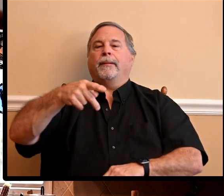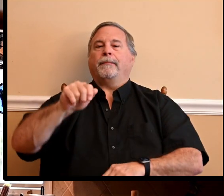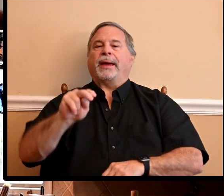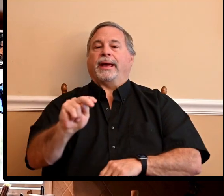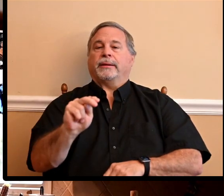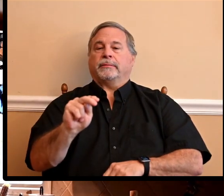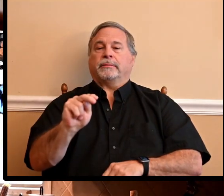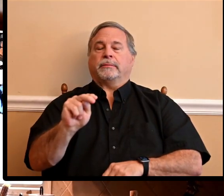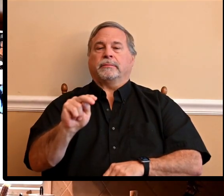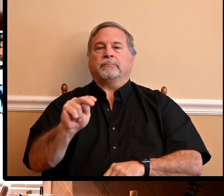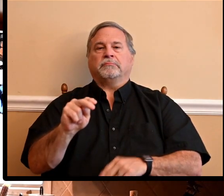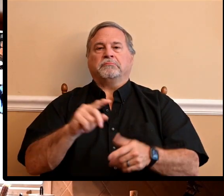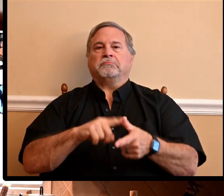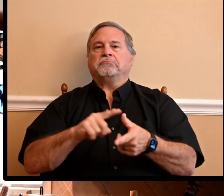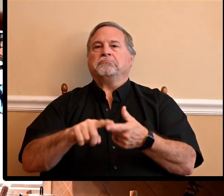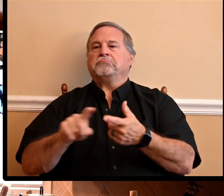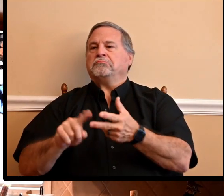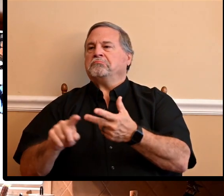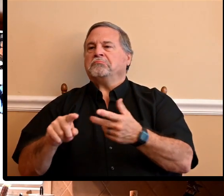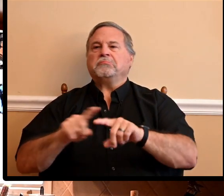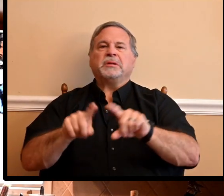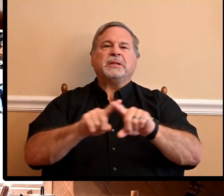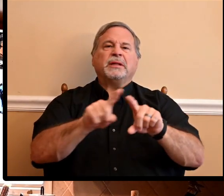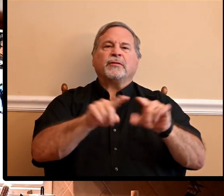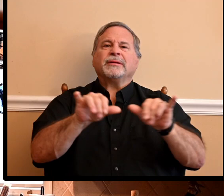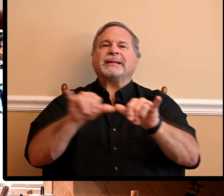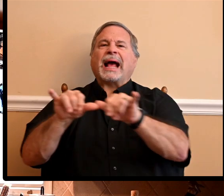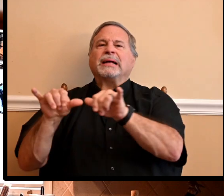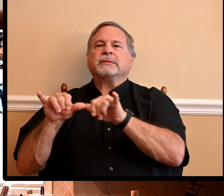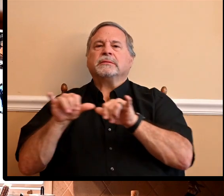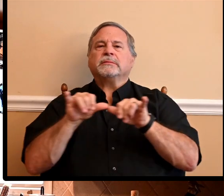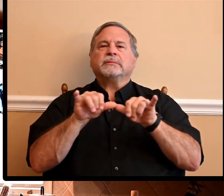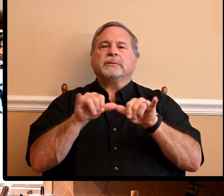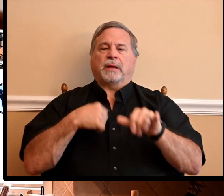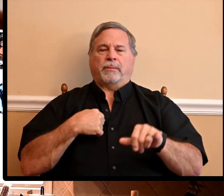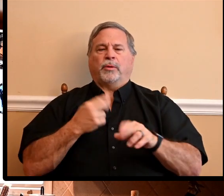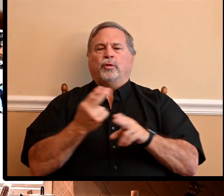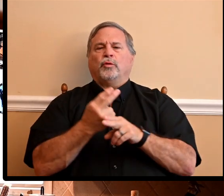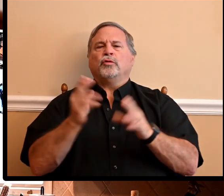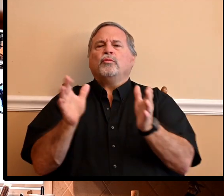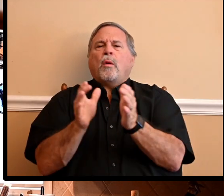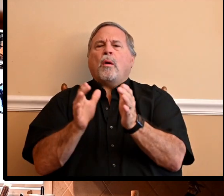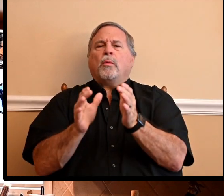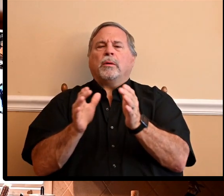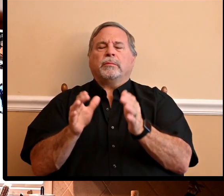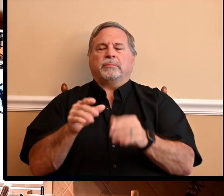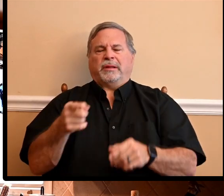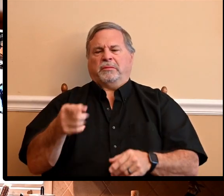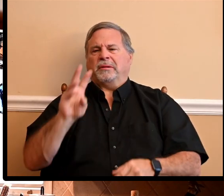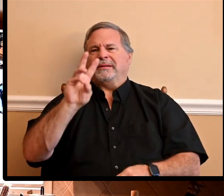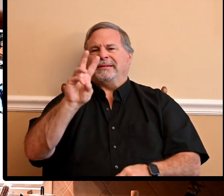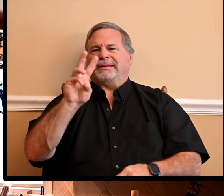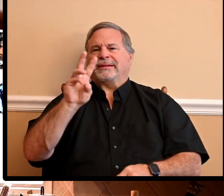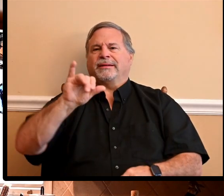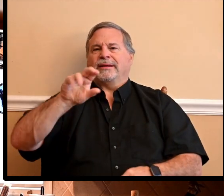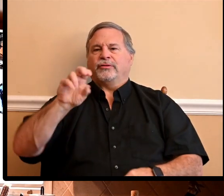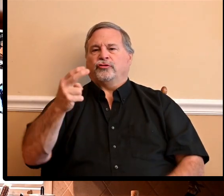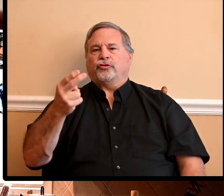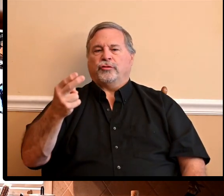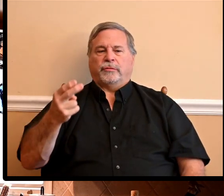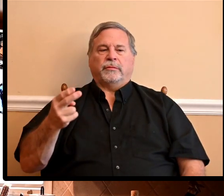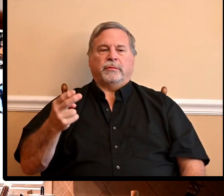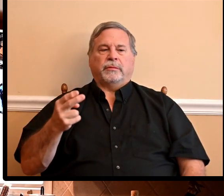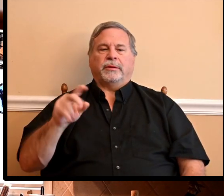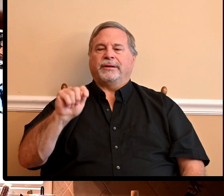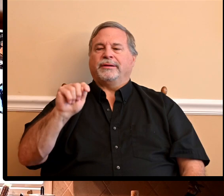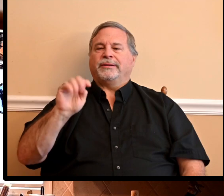cake pans to use. Now, you can use different size. I'm going to use these small ones. These are little